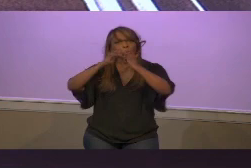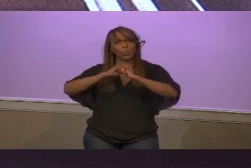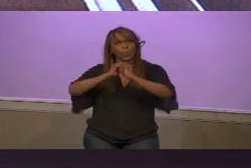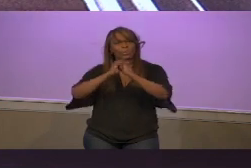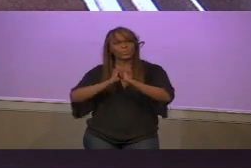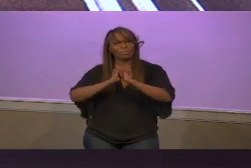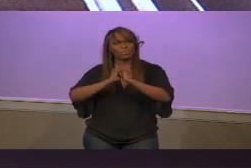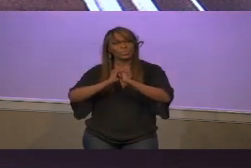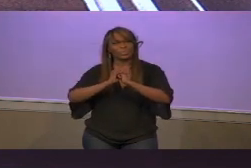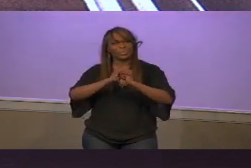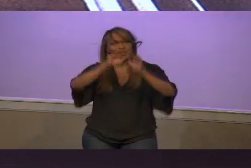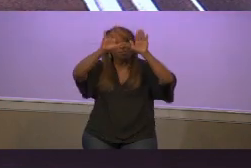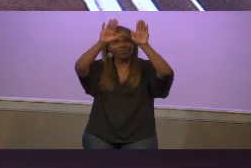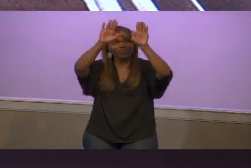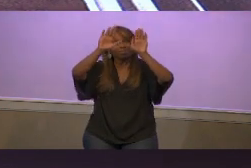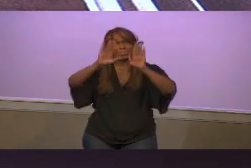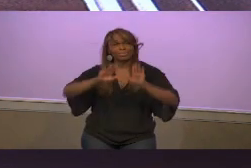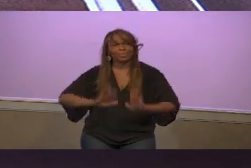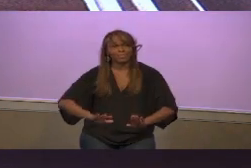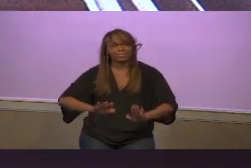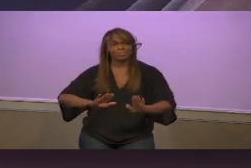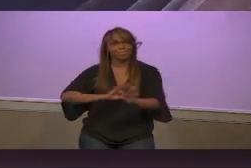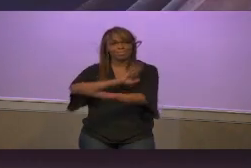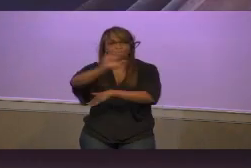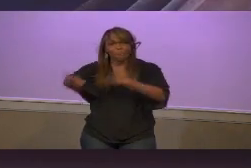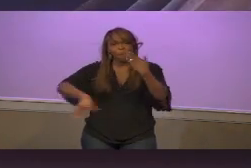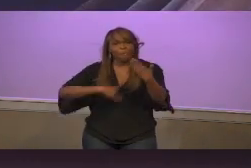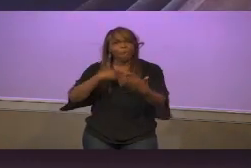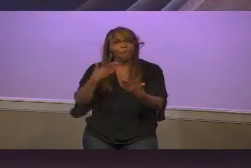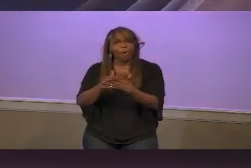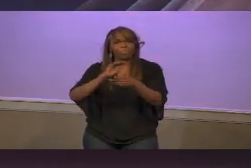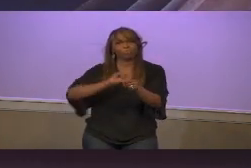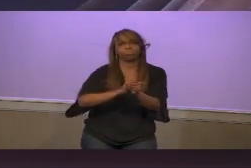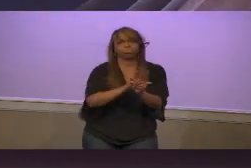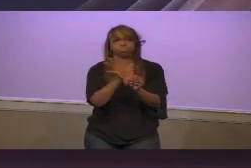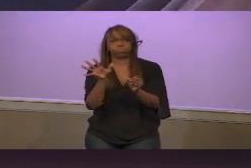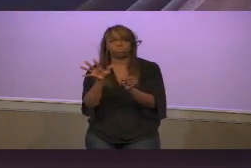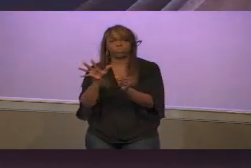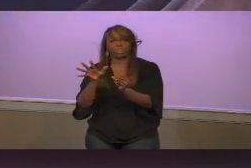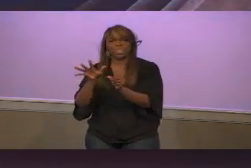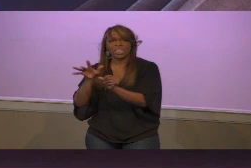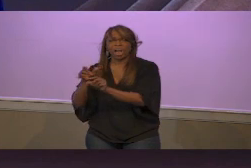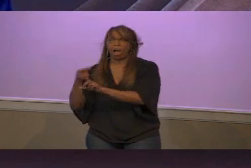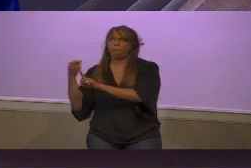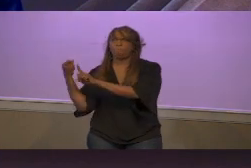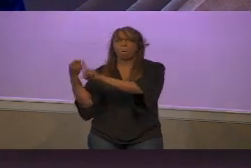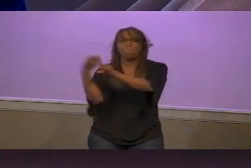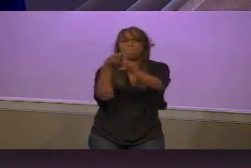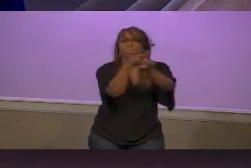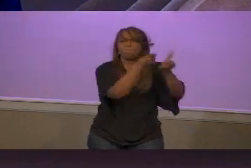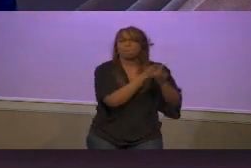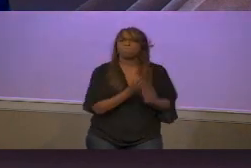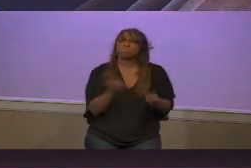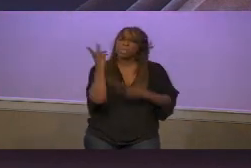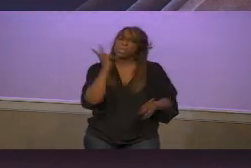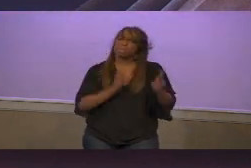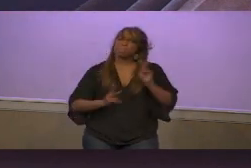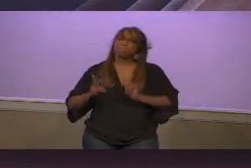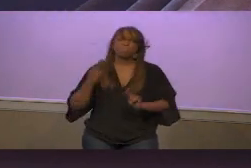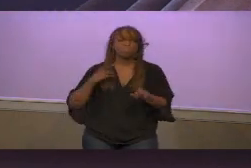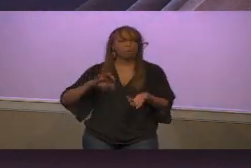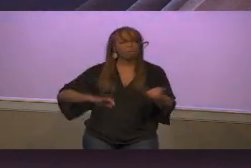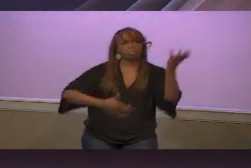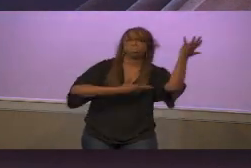Sunday after Sunday. Think about the way that although the pandemic has hit us and has hurt many people, has